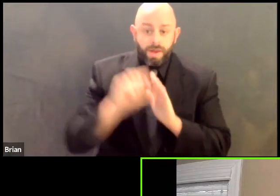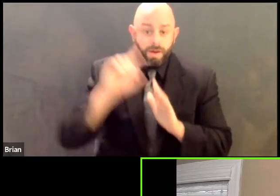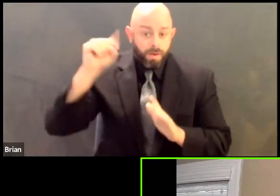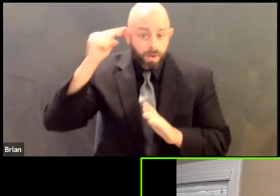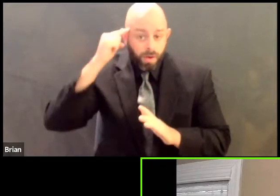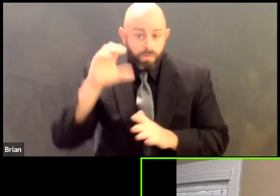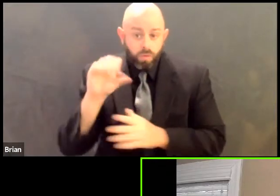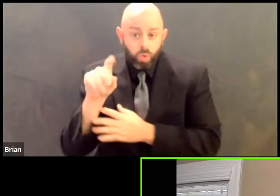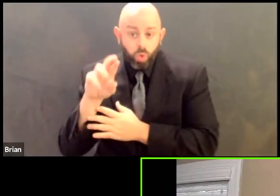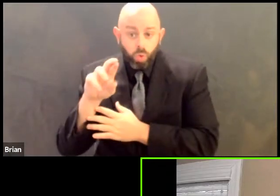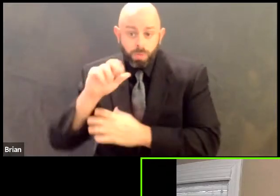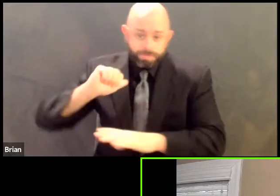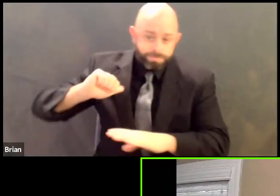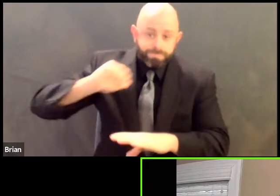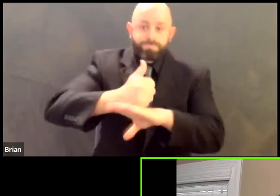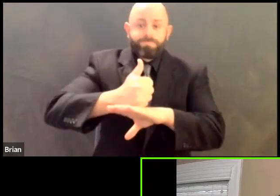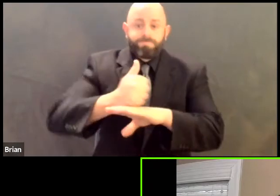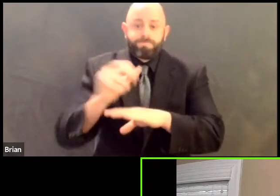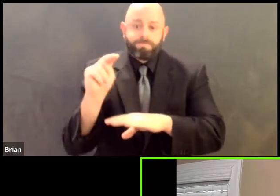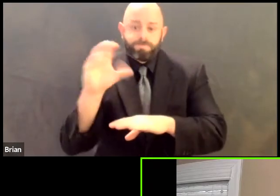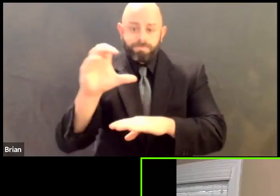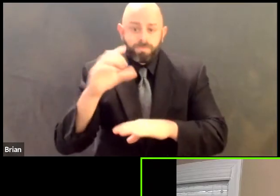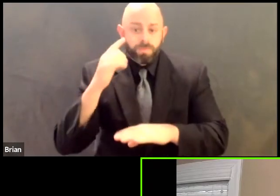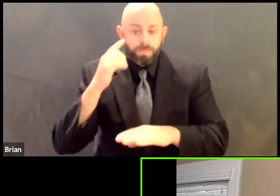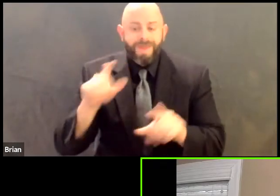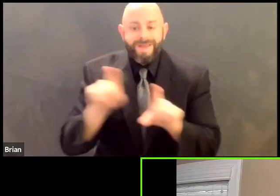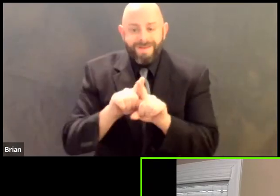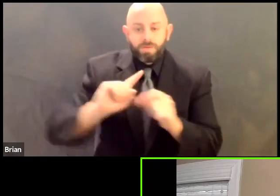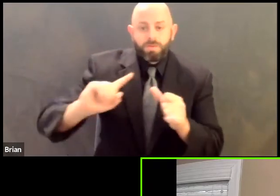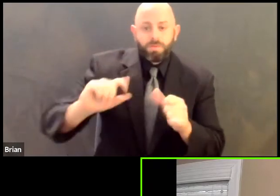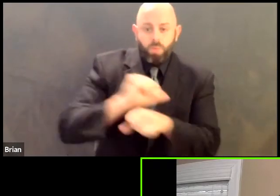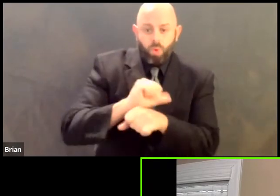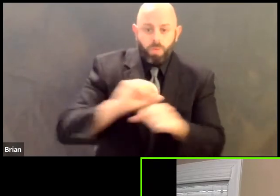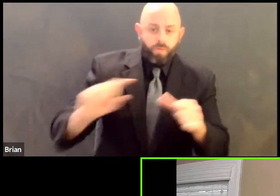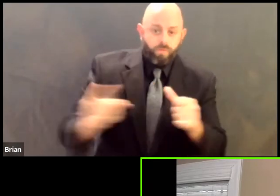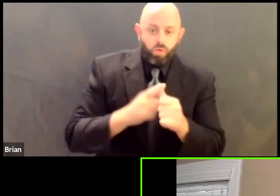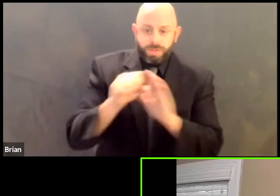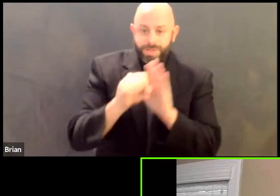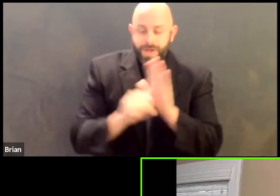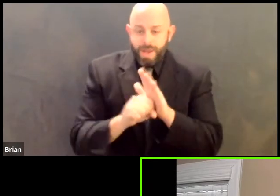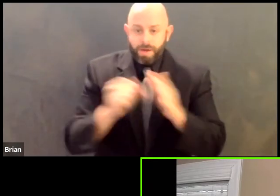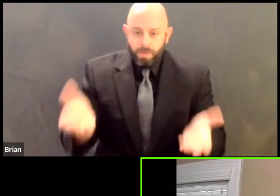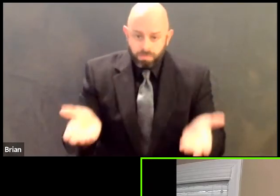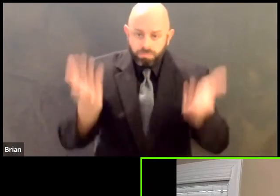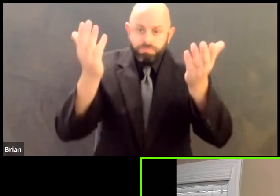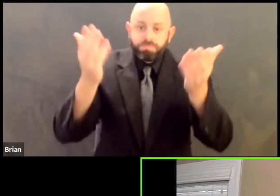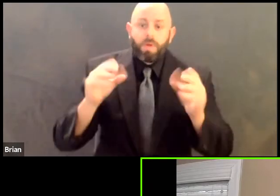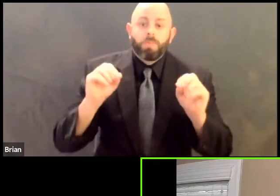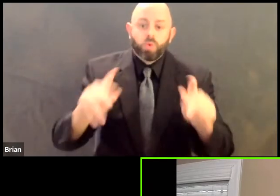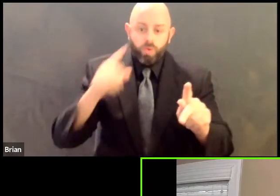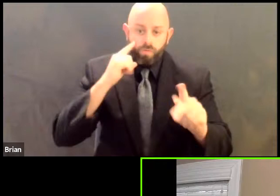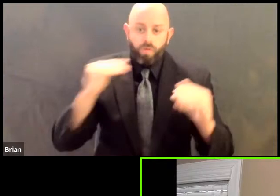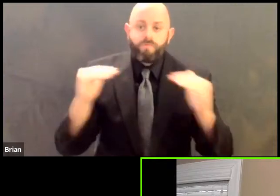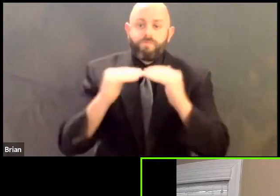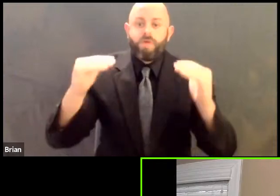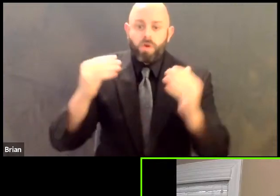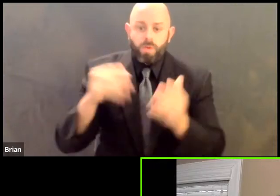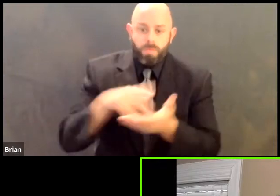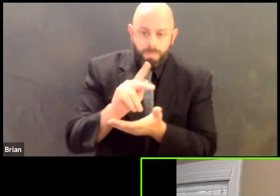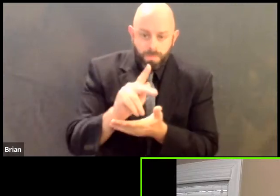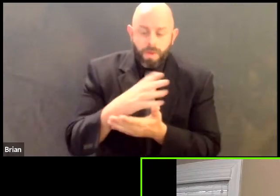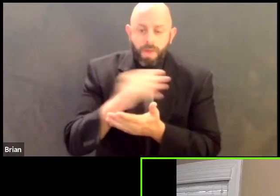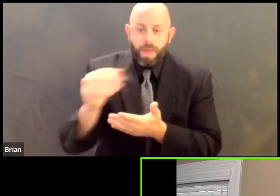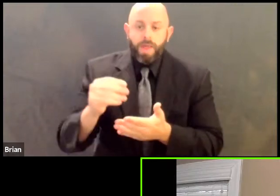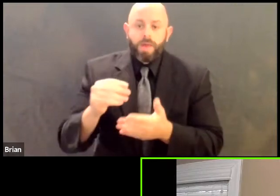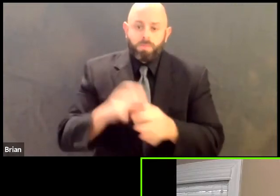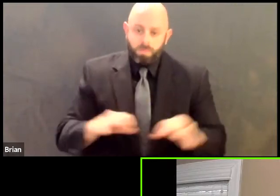Carolina as an employment-first state to increase opportunities for fair wages, employment, and meaningful